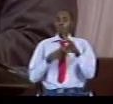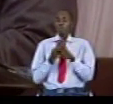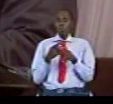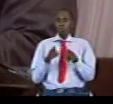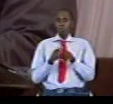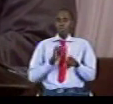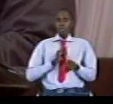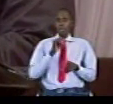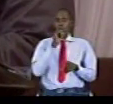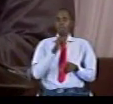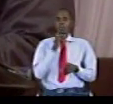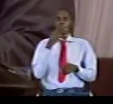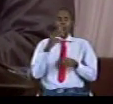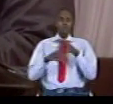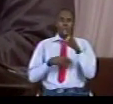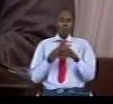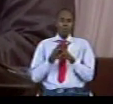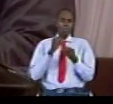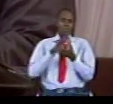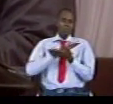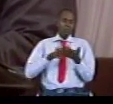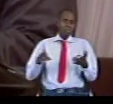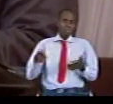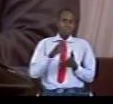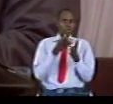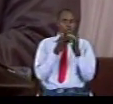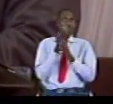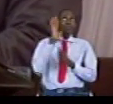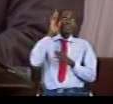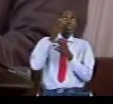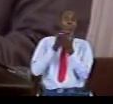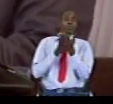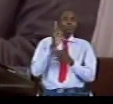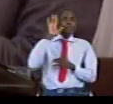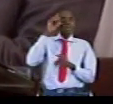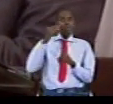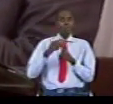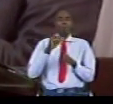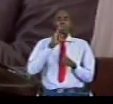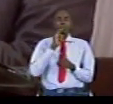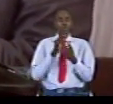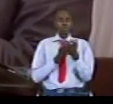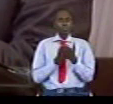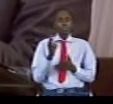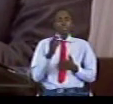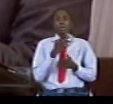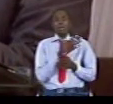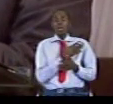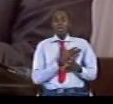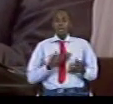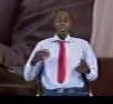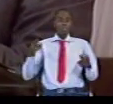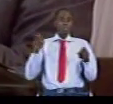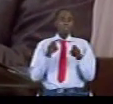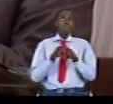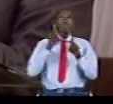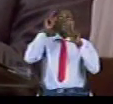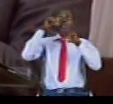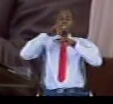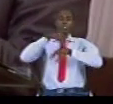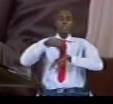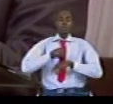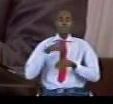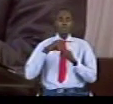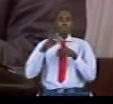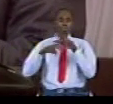world. Sanctify them through thy truth. Thy word is truth. As thou hast sent me into the world,